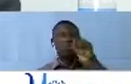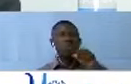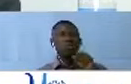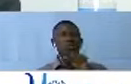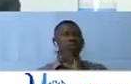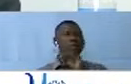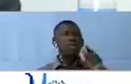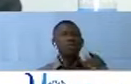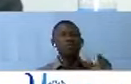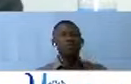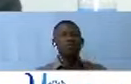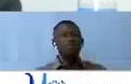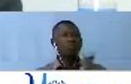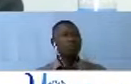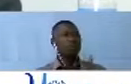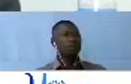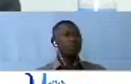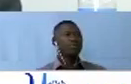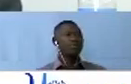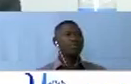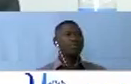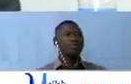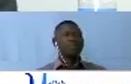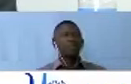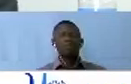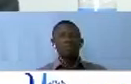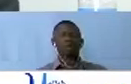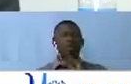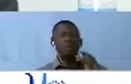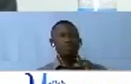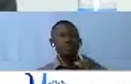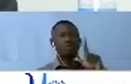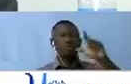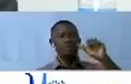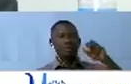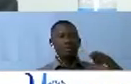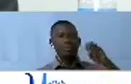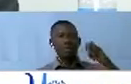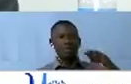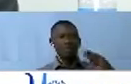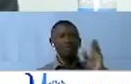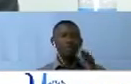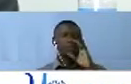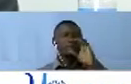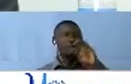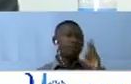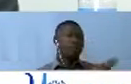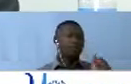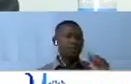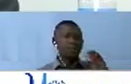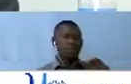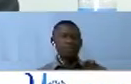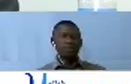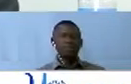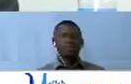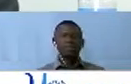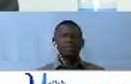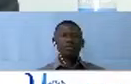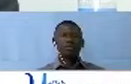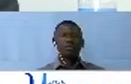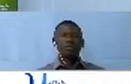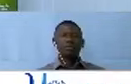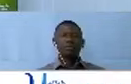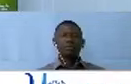the interpretation. My name is Lamin Cham. It on me, Lamin Cham, Letty. What is your date and place of